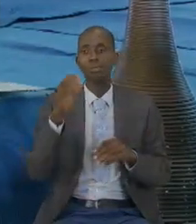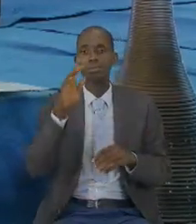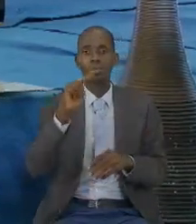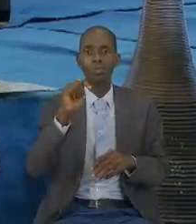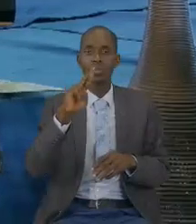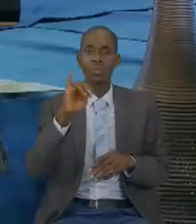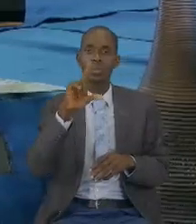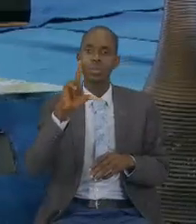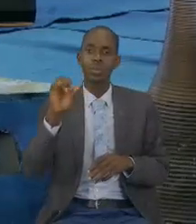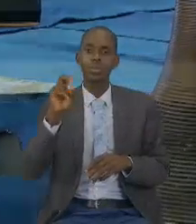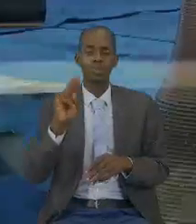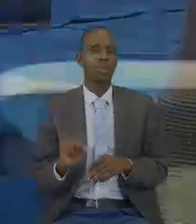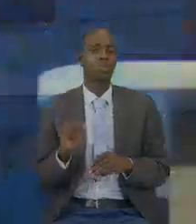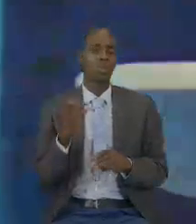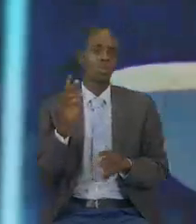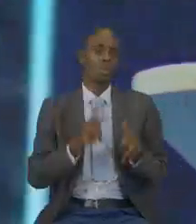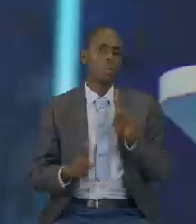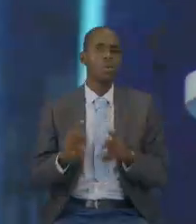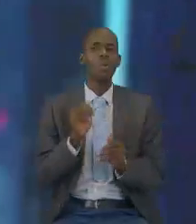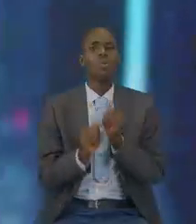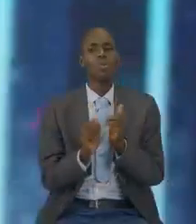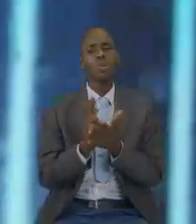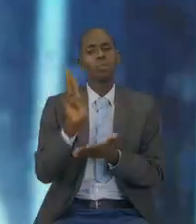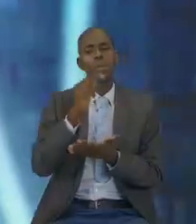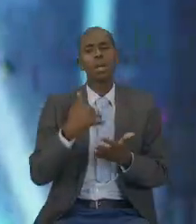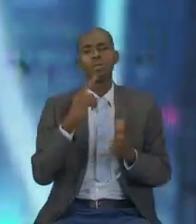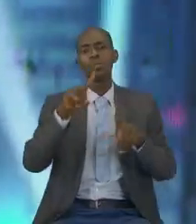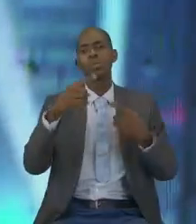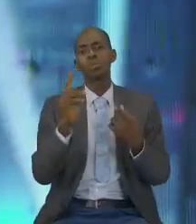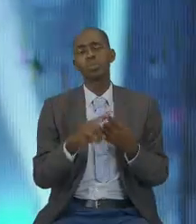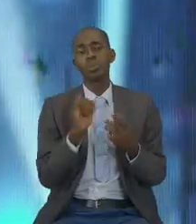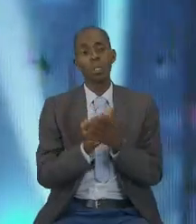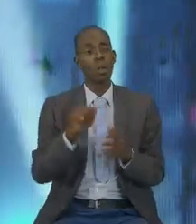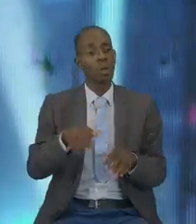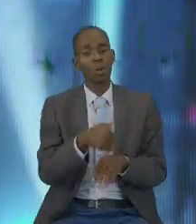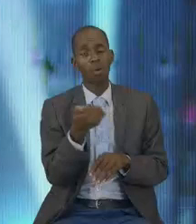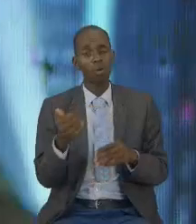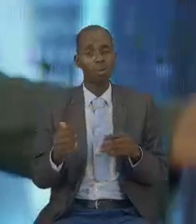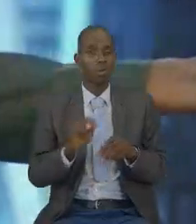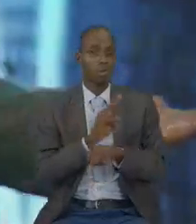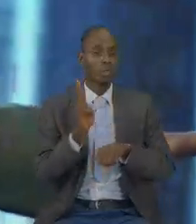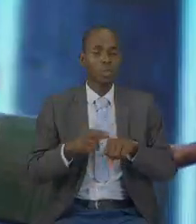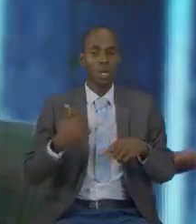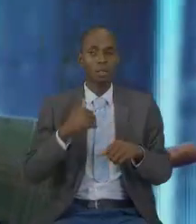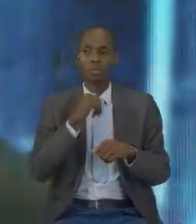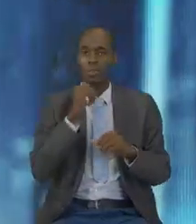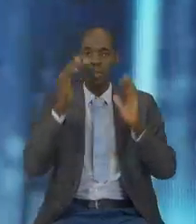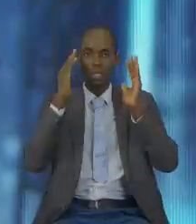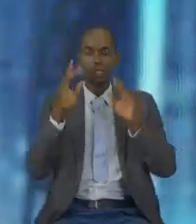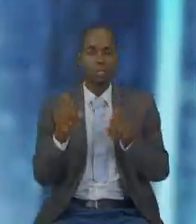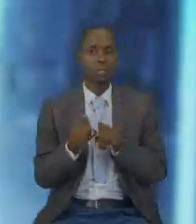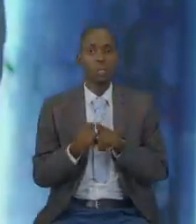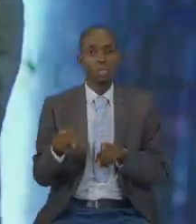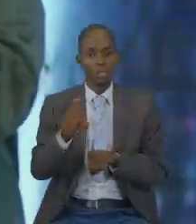Which university have you gone? That all these nations also did not go there, and they accepted